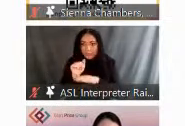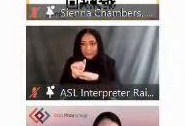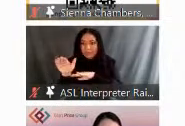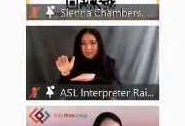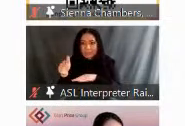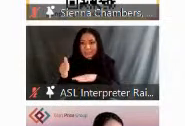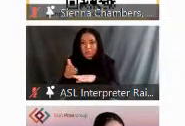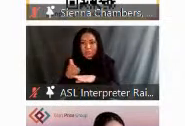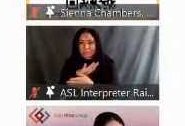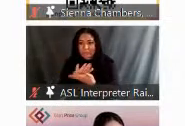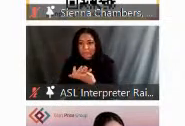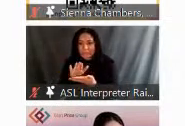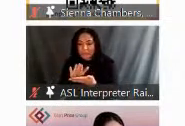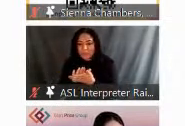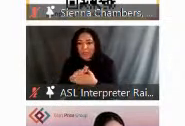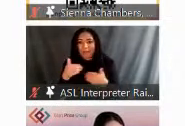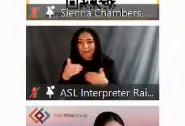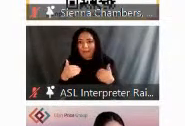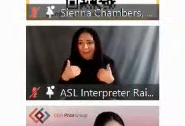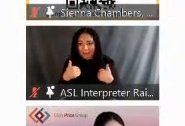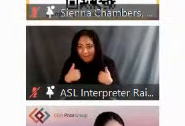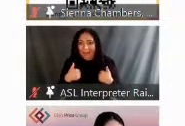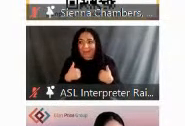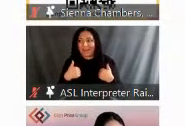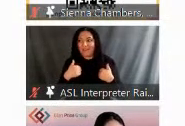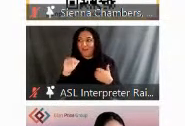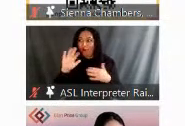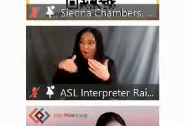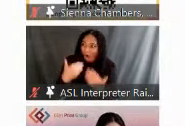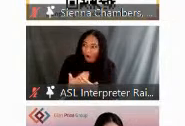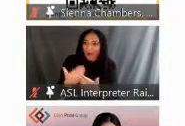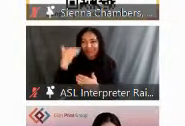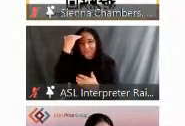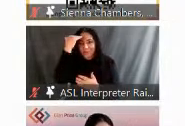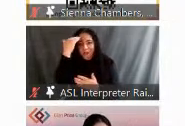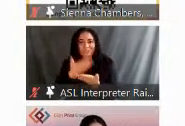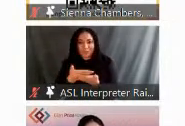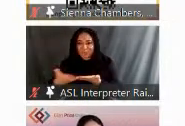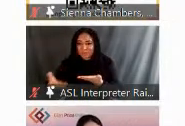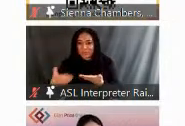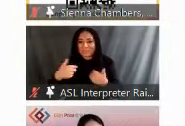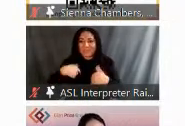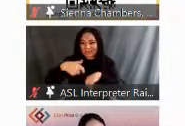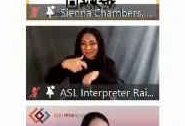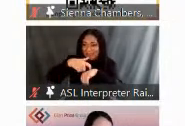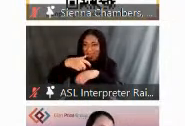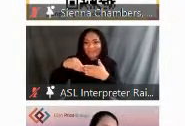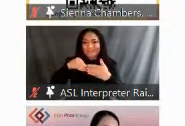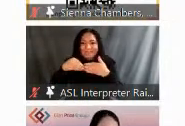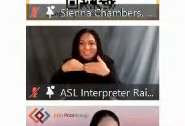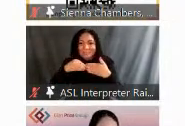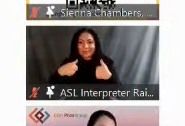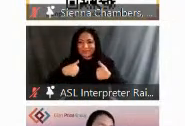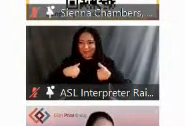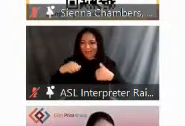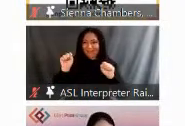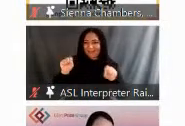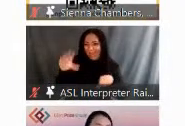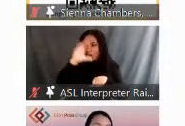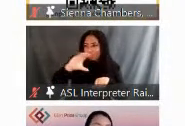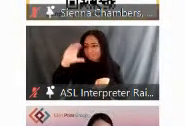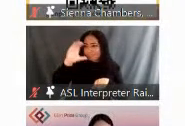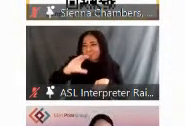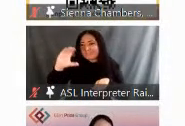have, all the resources and knowledge that I can put in the time and the flexibility to go look, but most